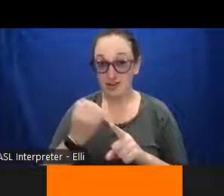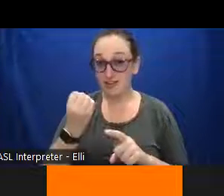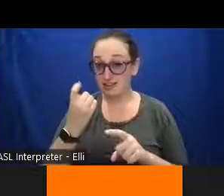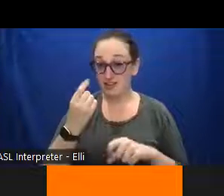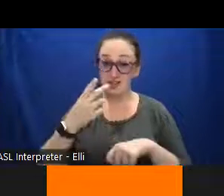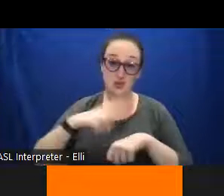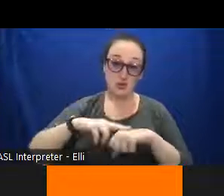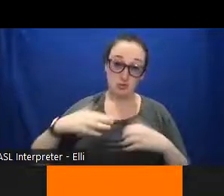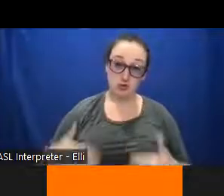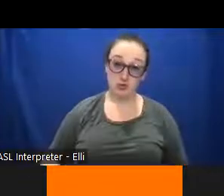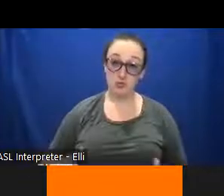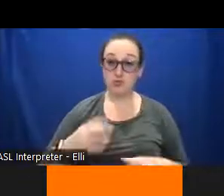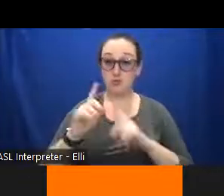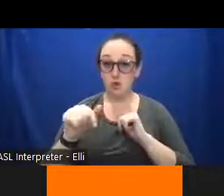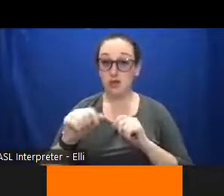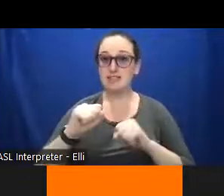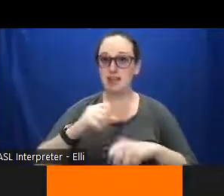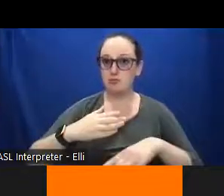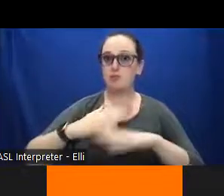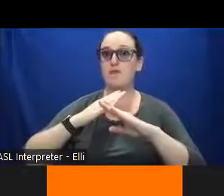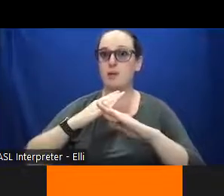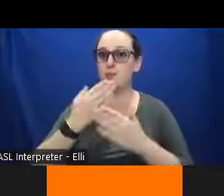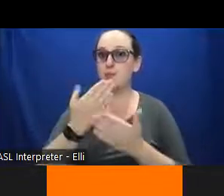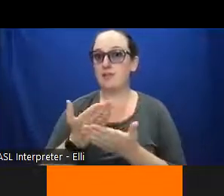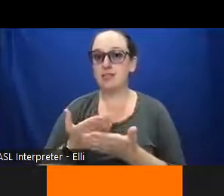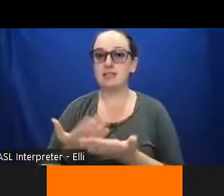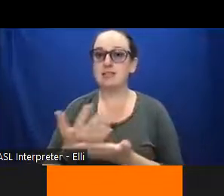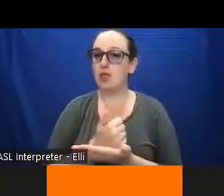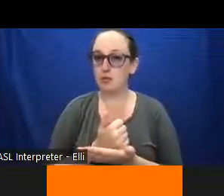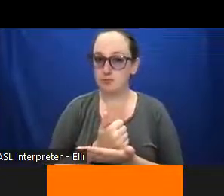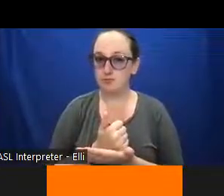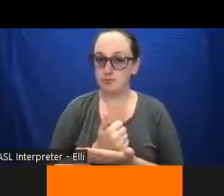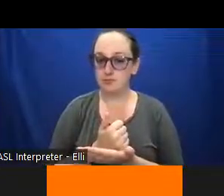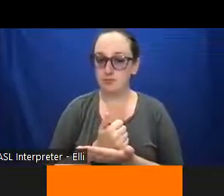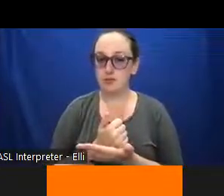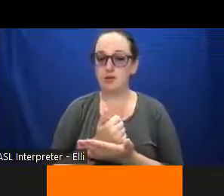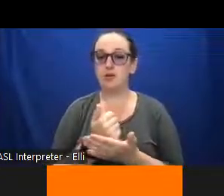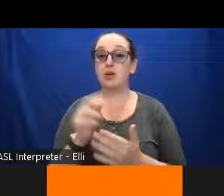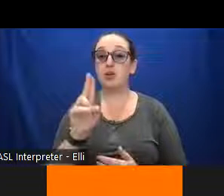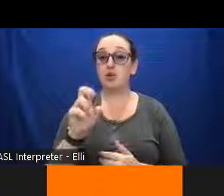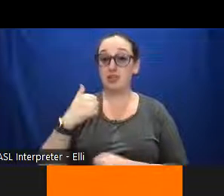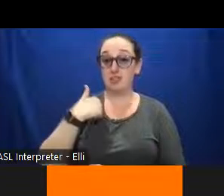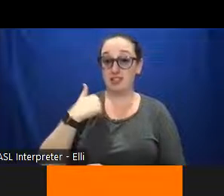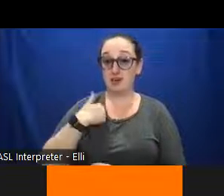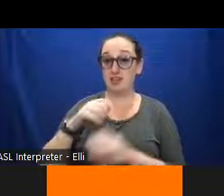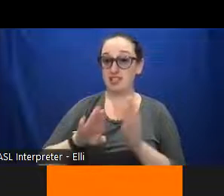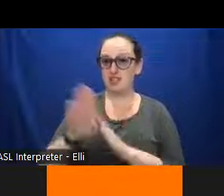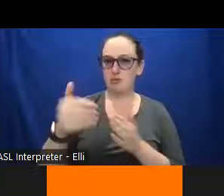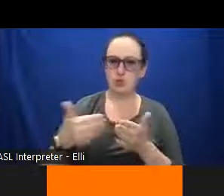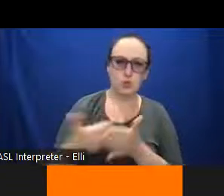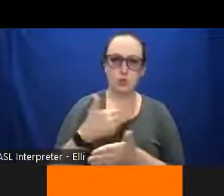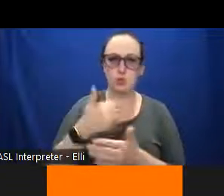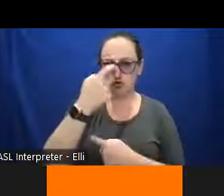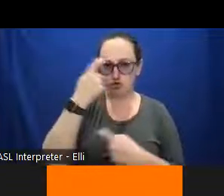of self-protection can get in the way of evidence gathering. The US military has developed new trauma-informed